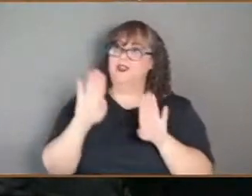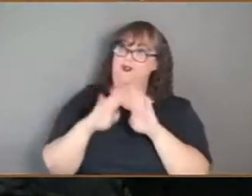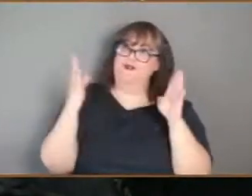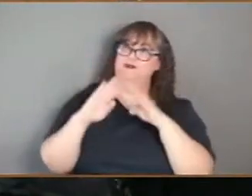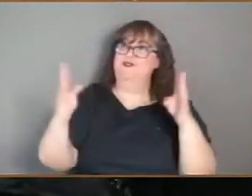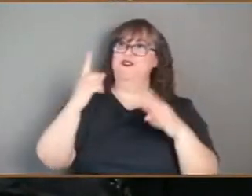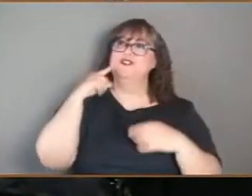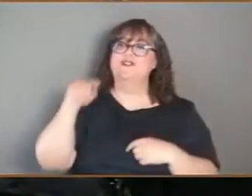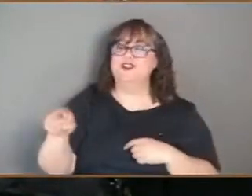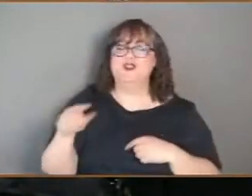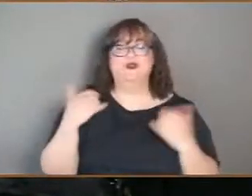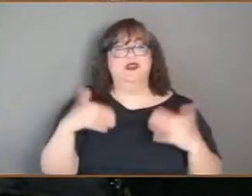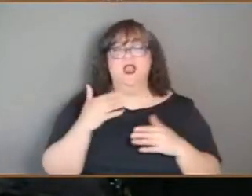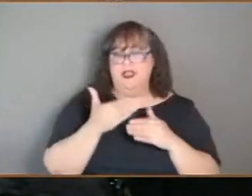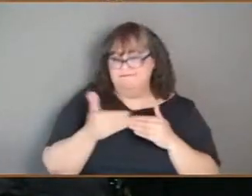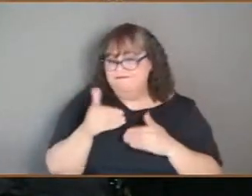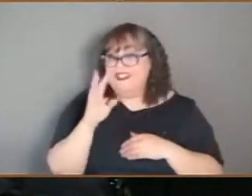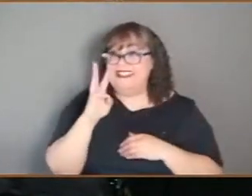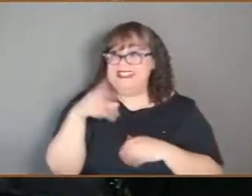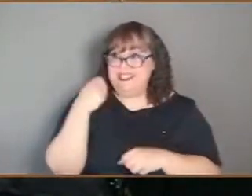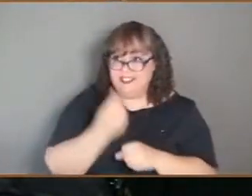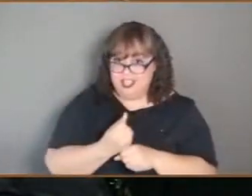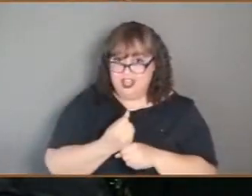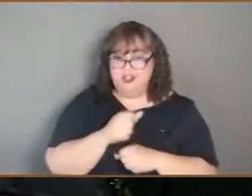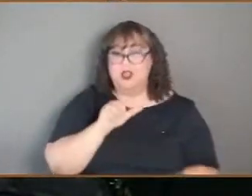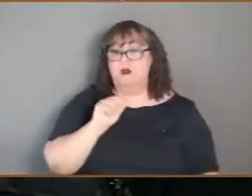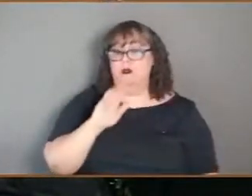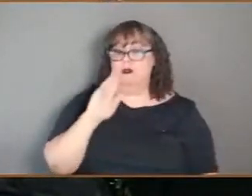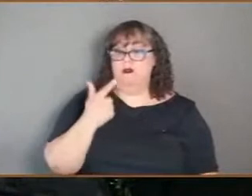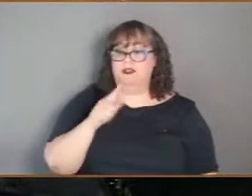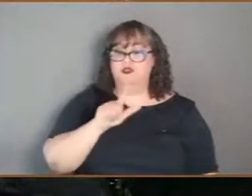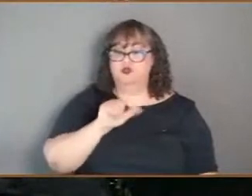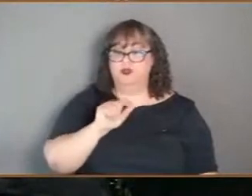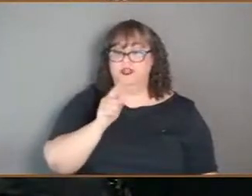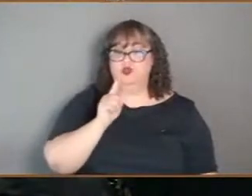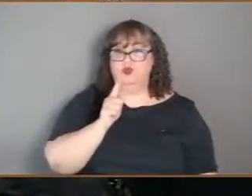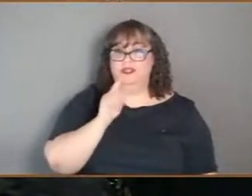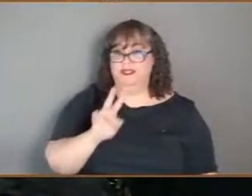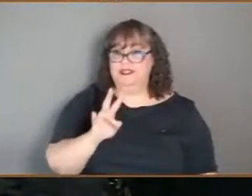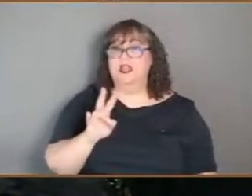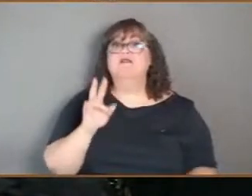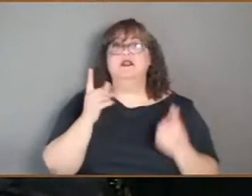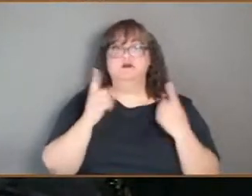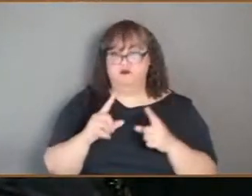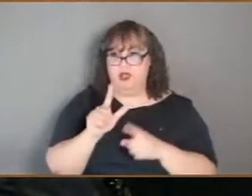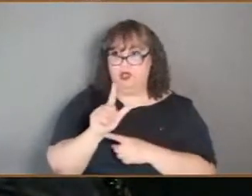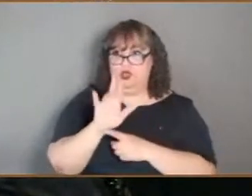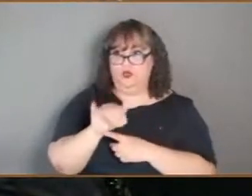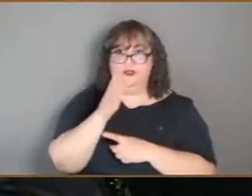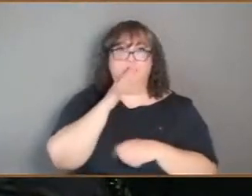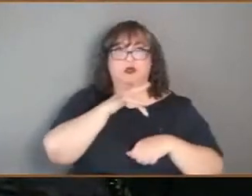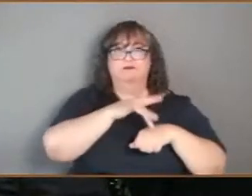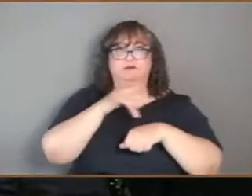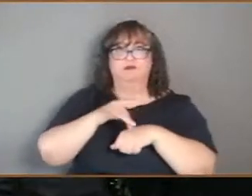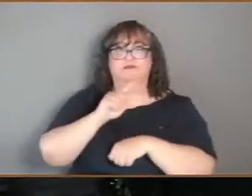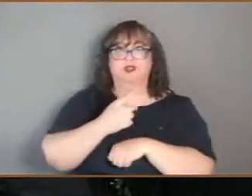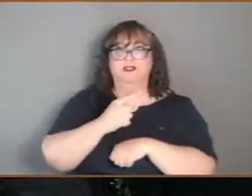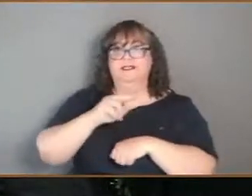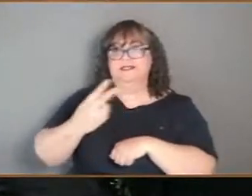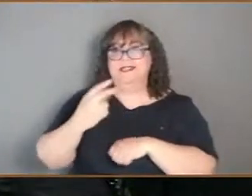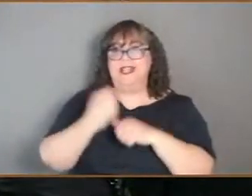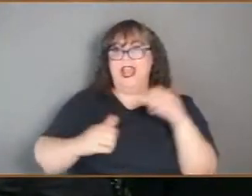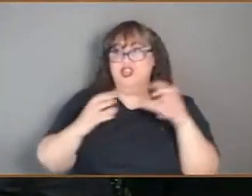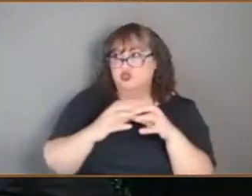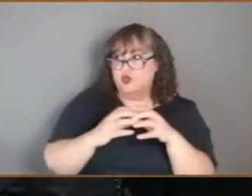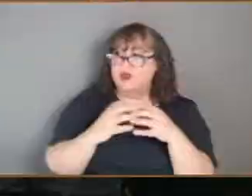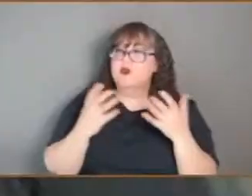August 2027, that is when Lucy is going to encounter her first 2 asteroids. Where do you think you'll be when that happens? Well, thanks to